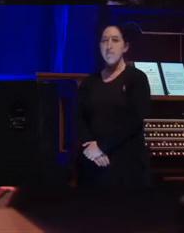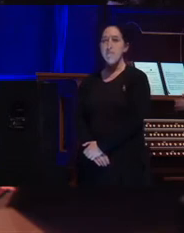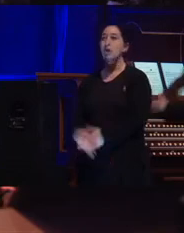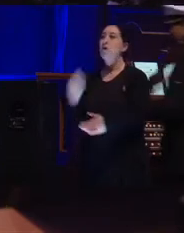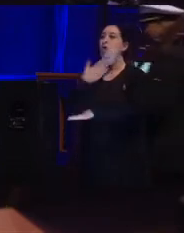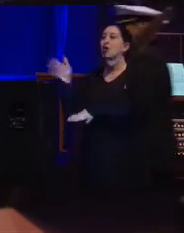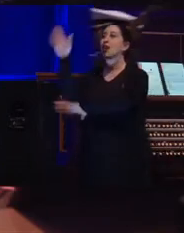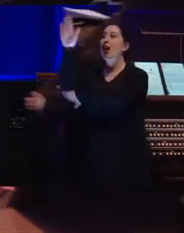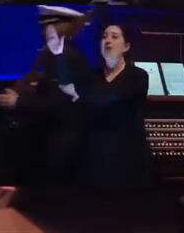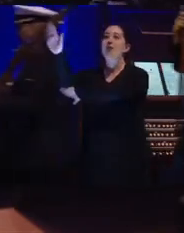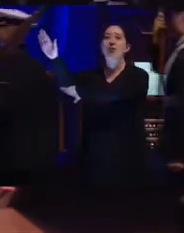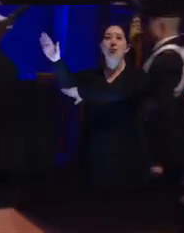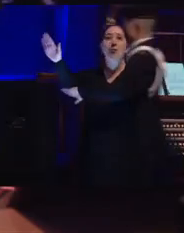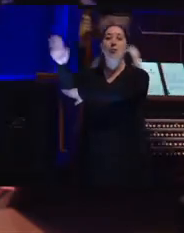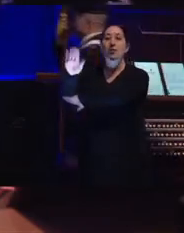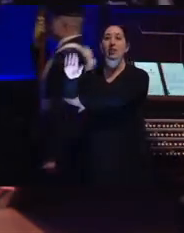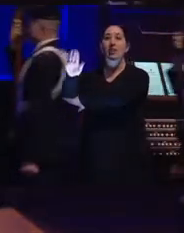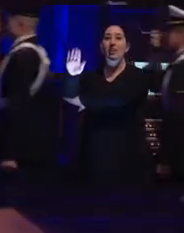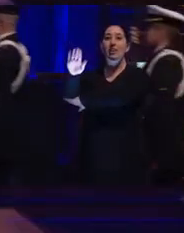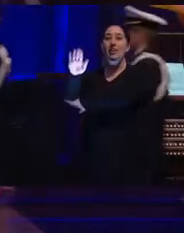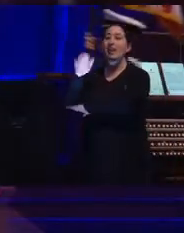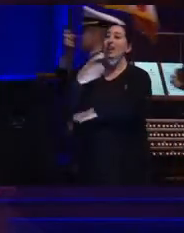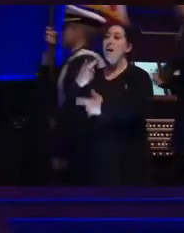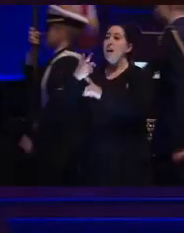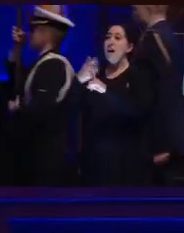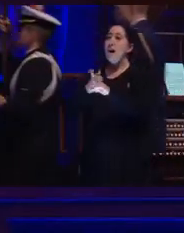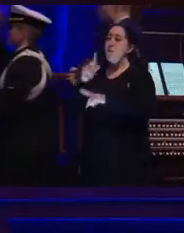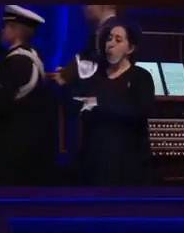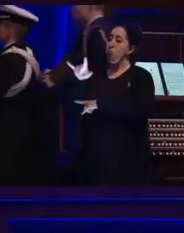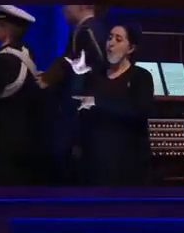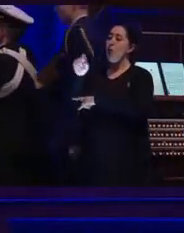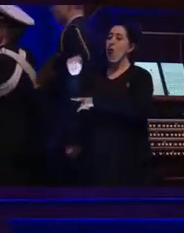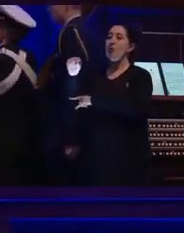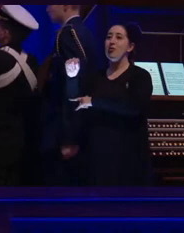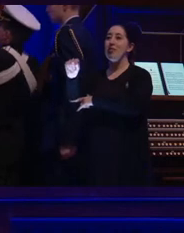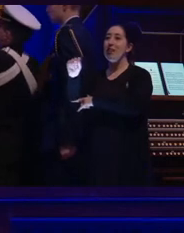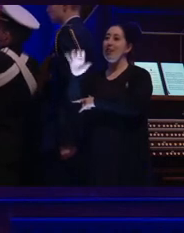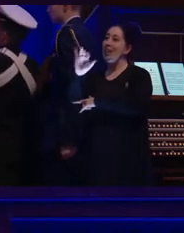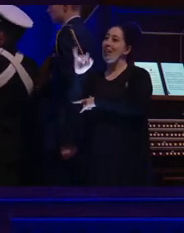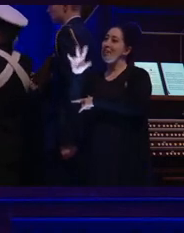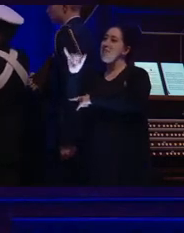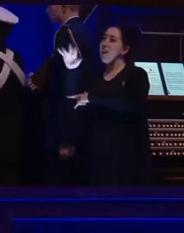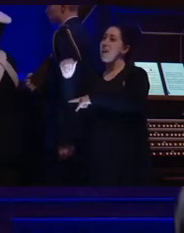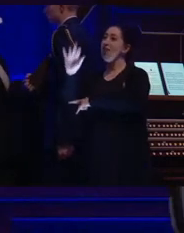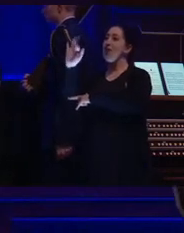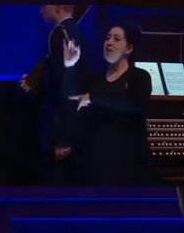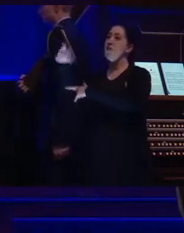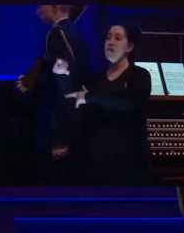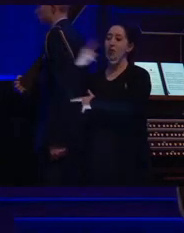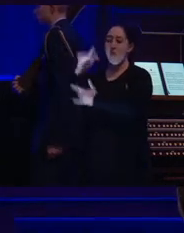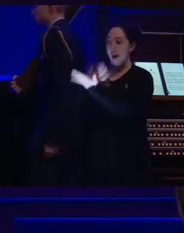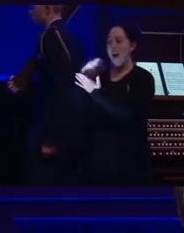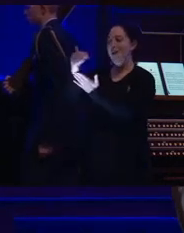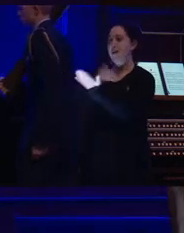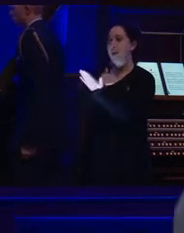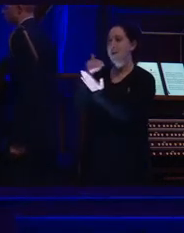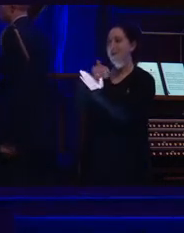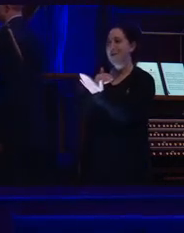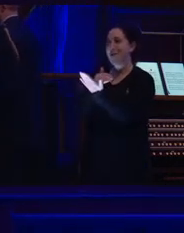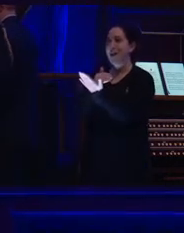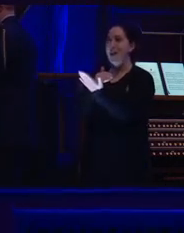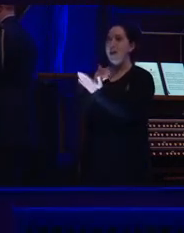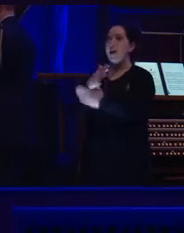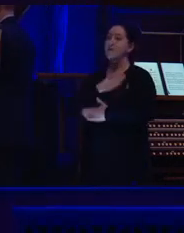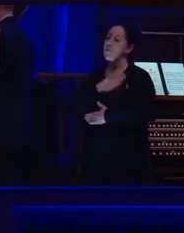Good afternoon. I'm Lori McCauley, Provost and Executive Vice President for Academic Affairs. It is